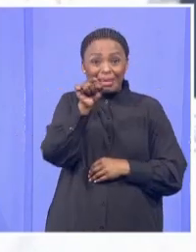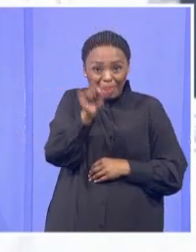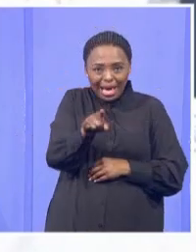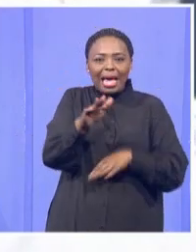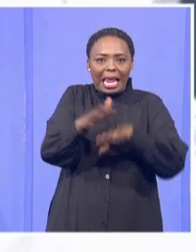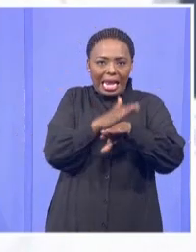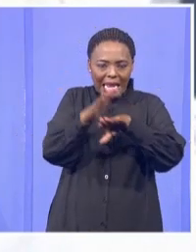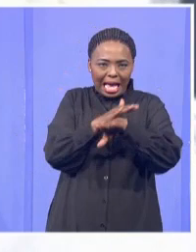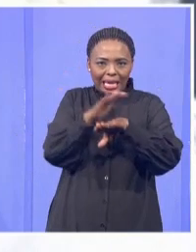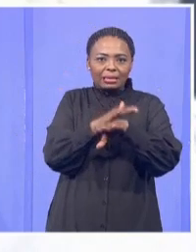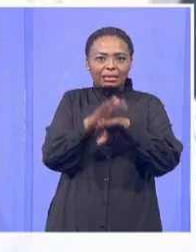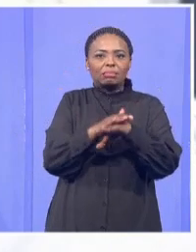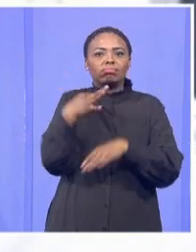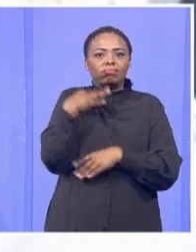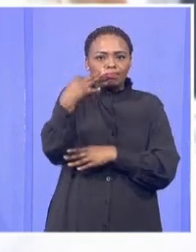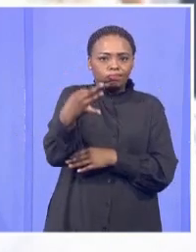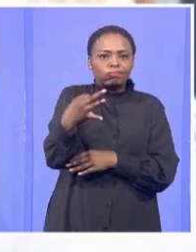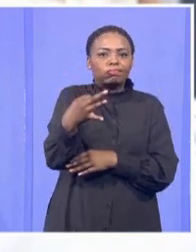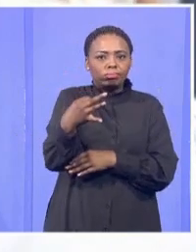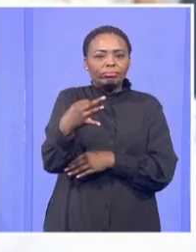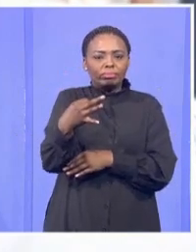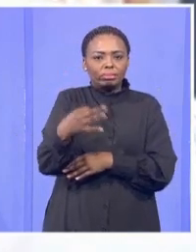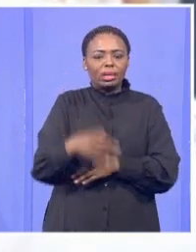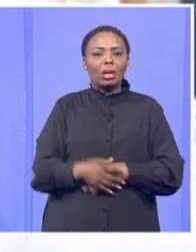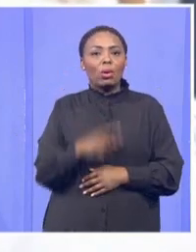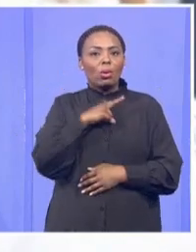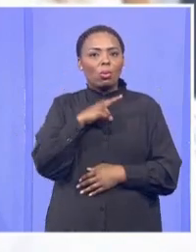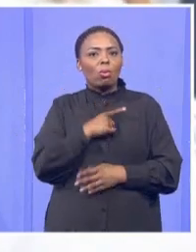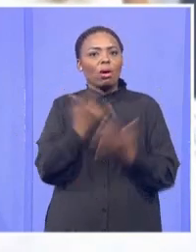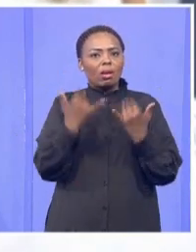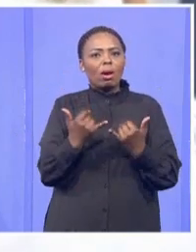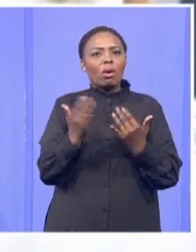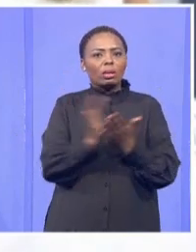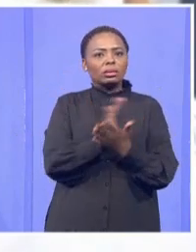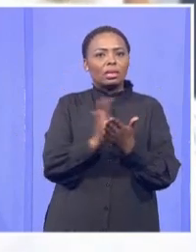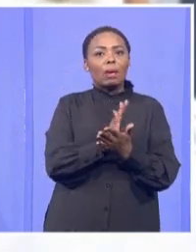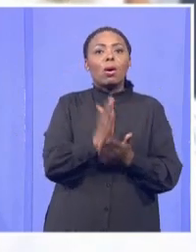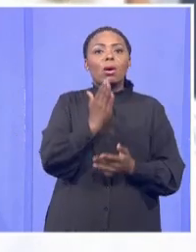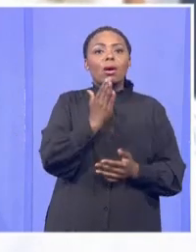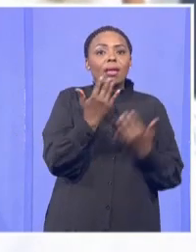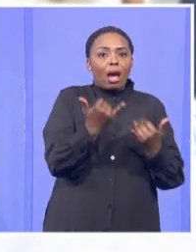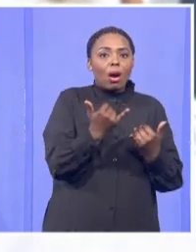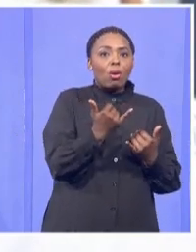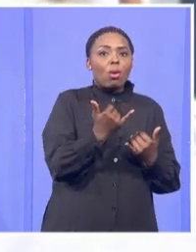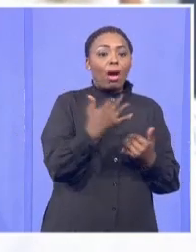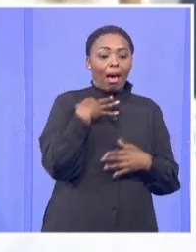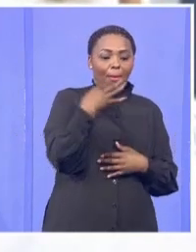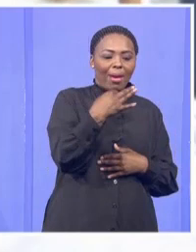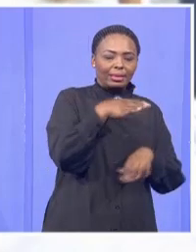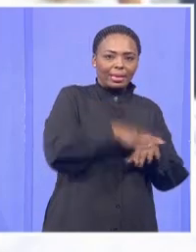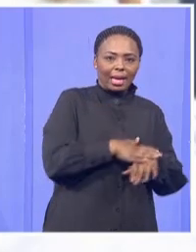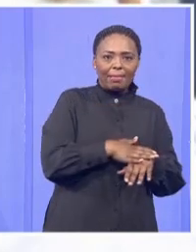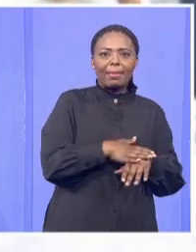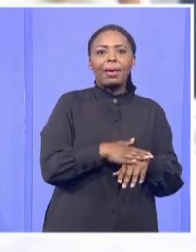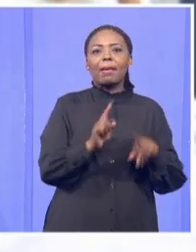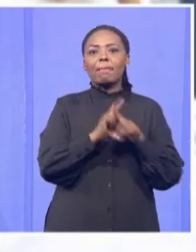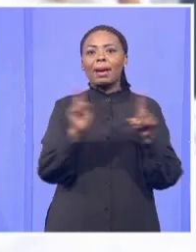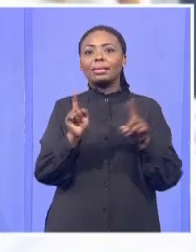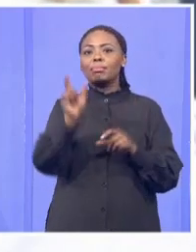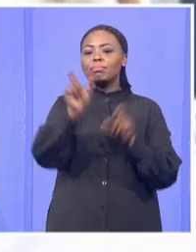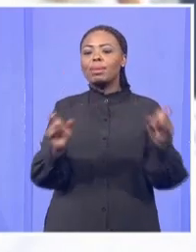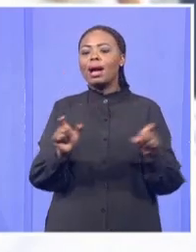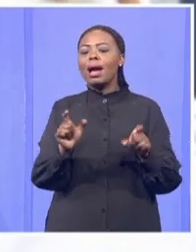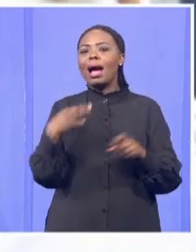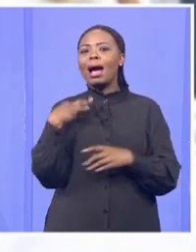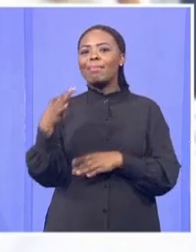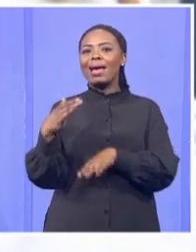we are currently dealing with those that have applied on time. We have not thought about those that are applying late because the system